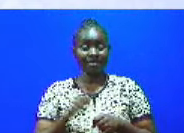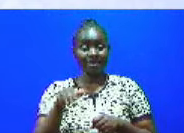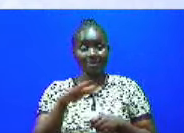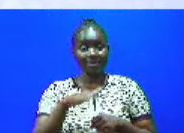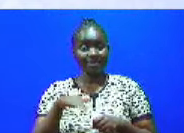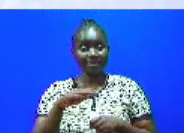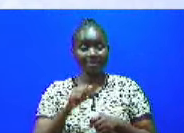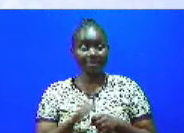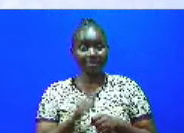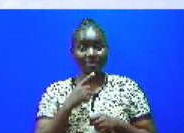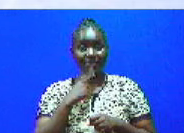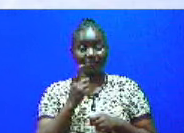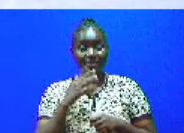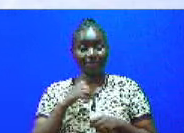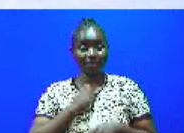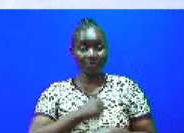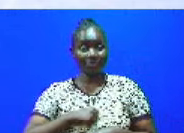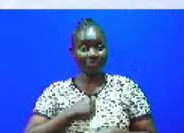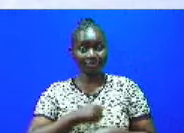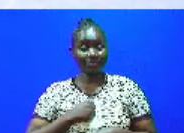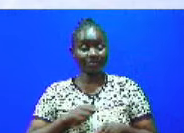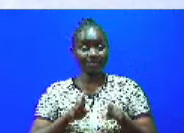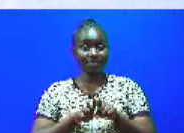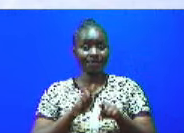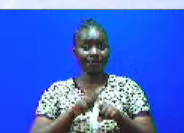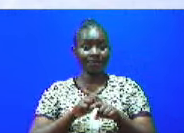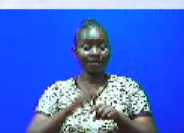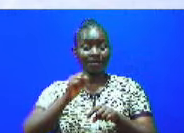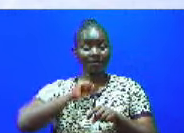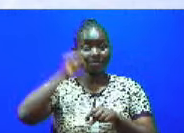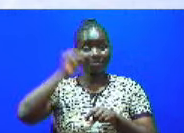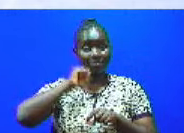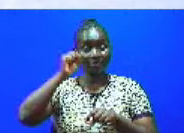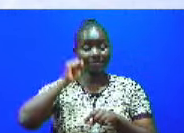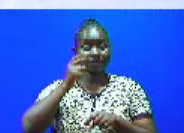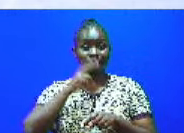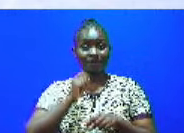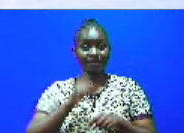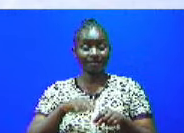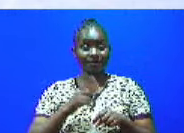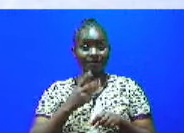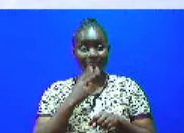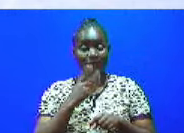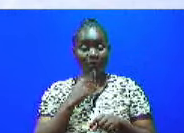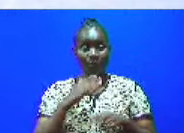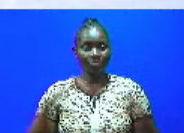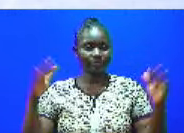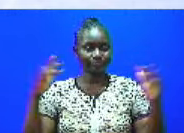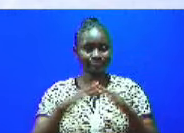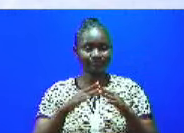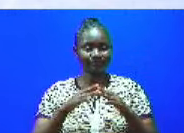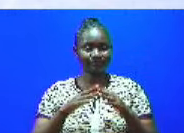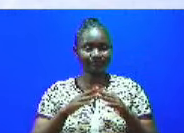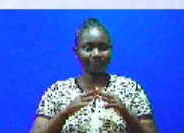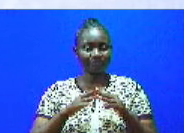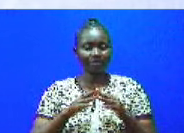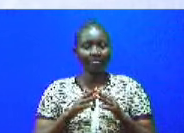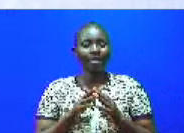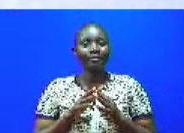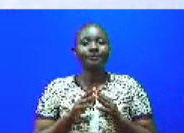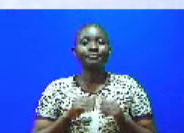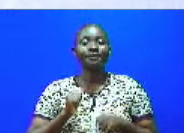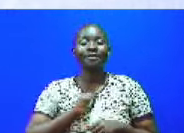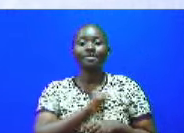go banyara kuro magomba habo chinga kyecho siasa njaro kana ko bwata nse katele bekira no ronga mono mosene tobe county ya Kisi Richard